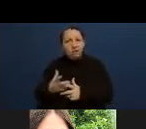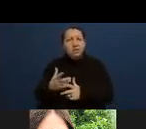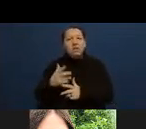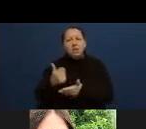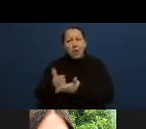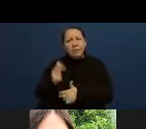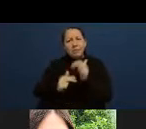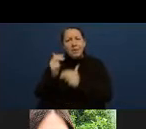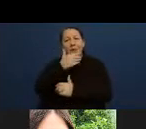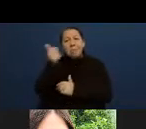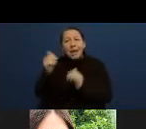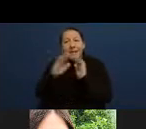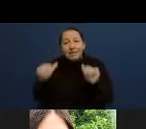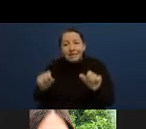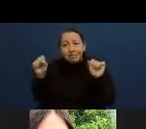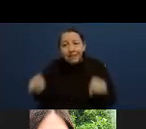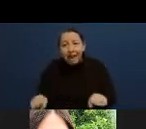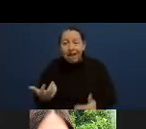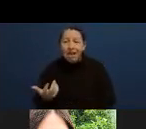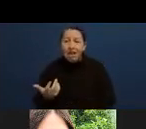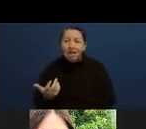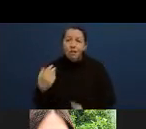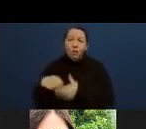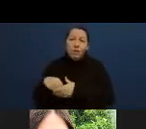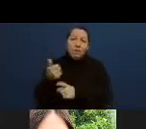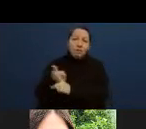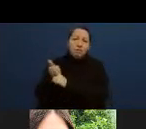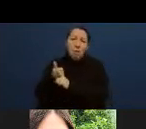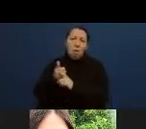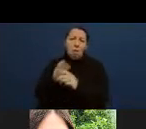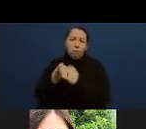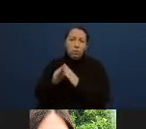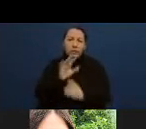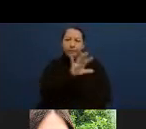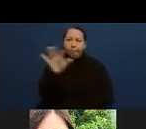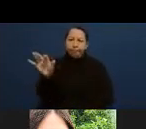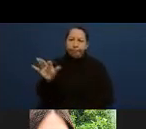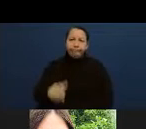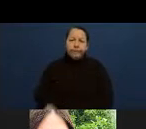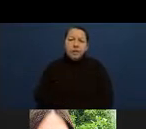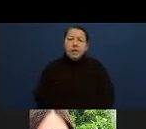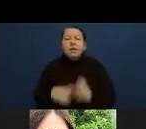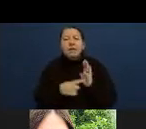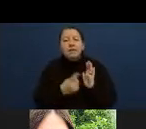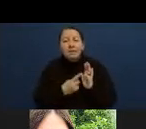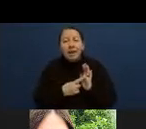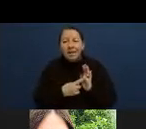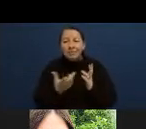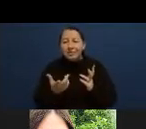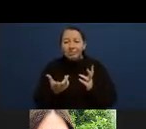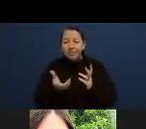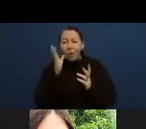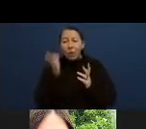system they can within their own communities. And sometimes that's going to